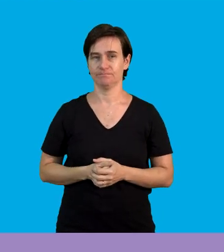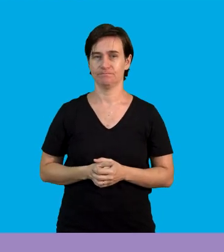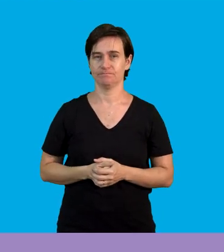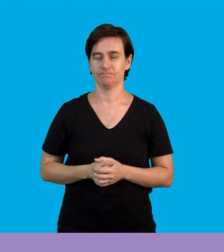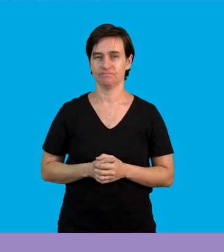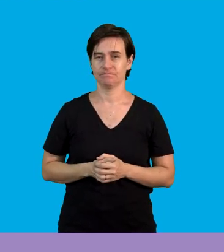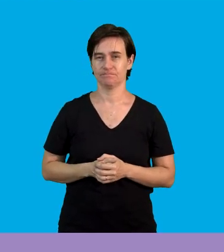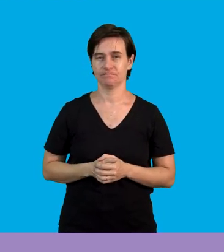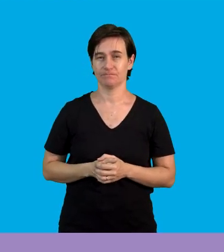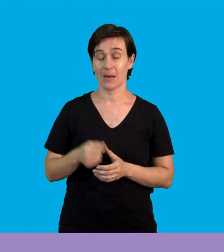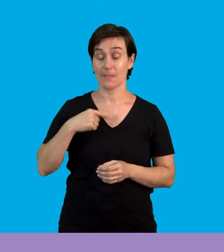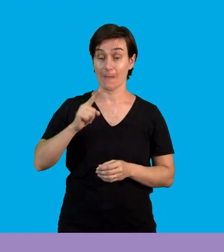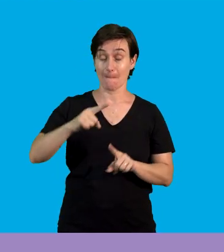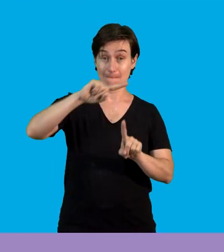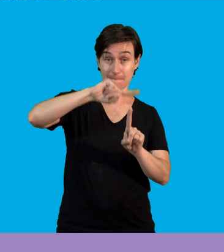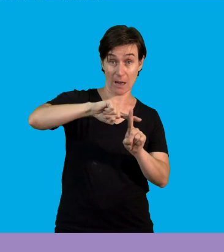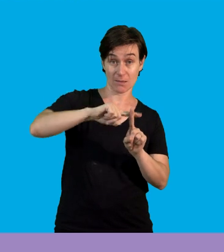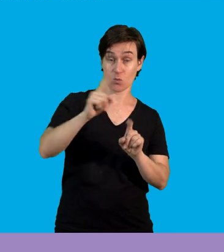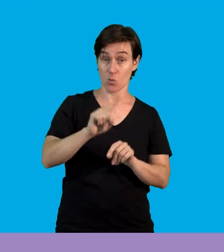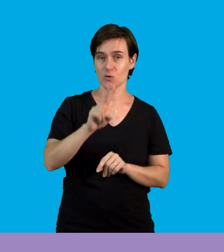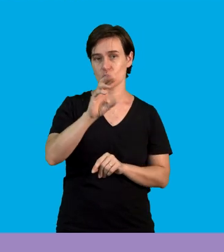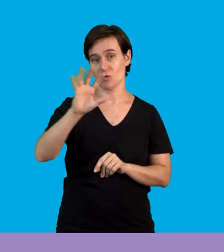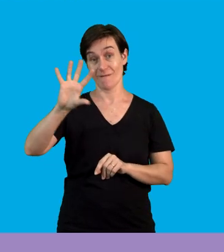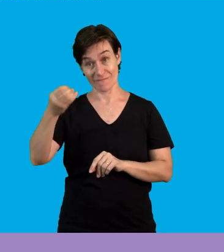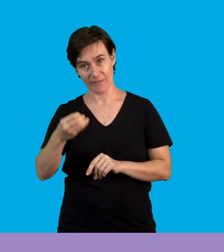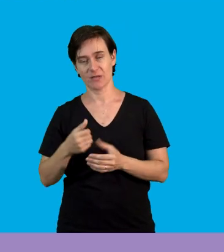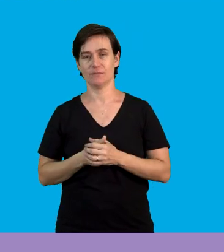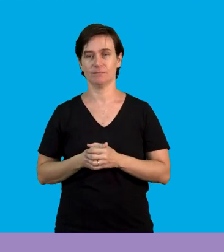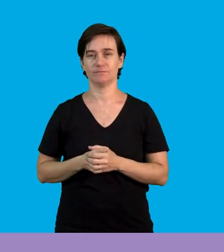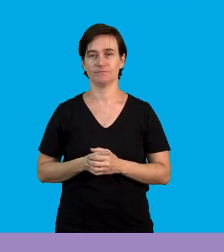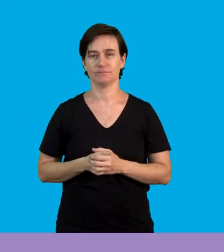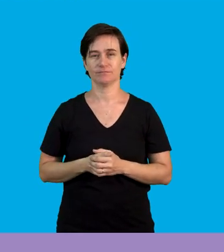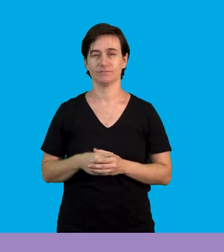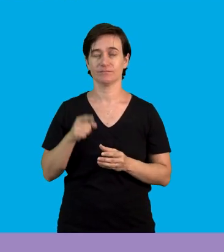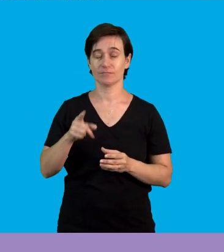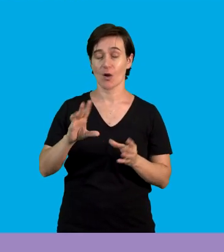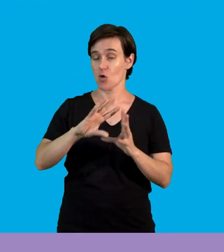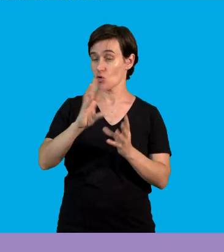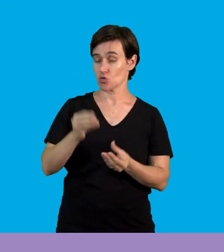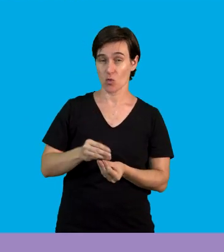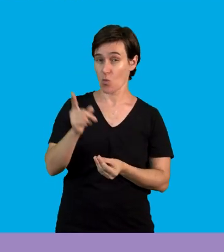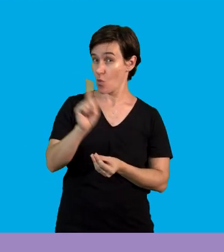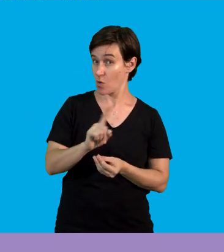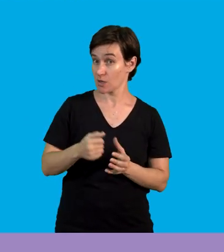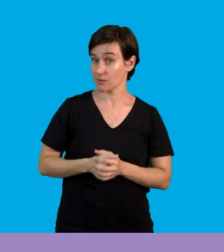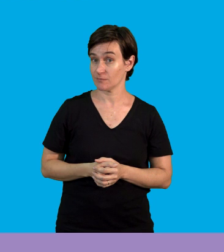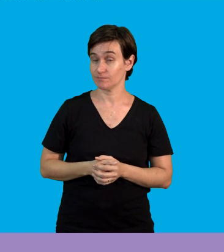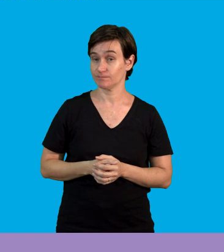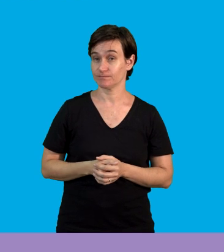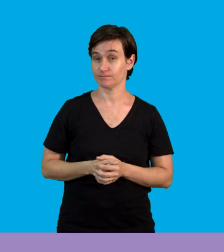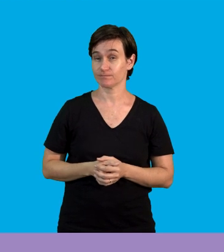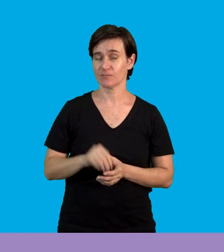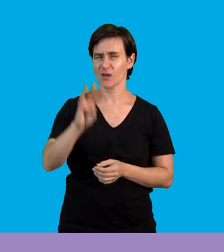3,840. And then I need to add 250 to that, and the outcome there would